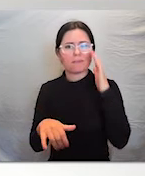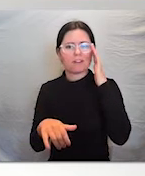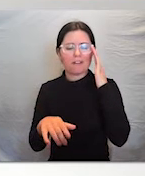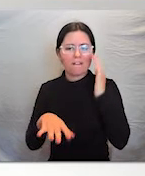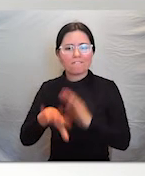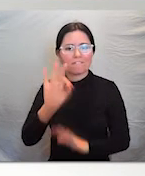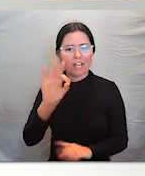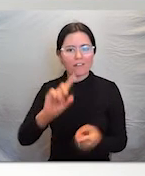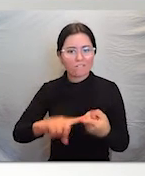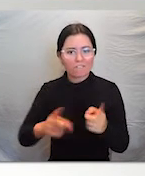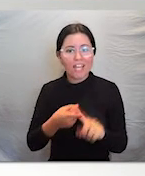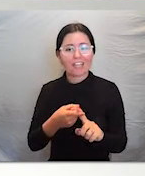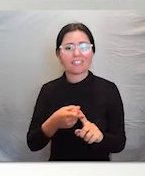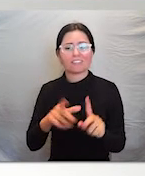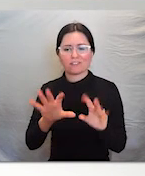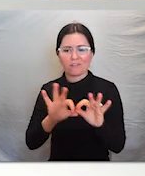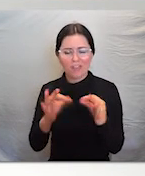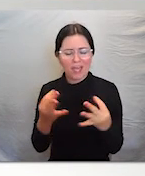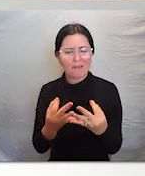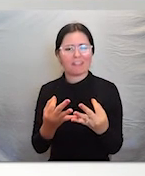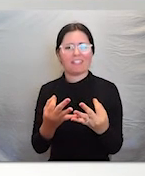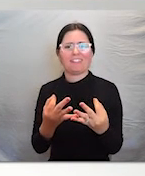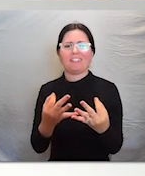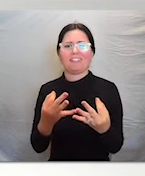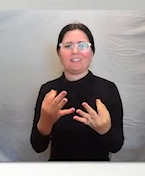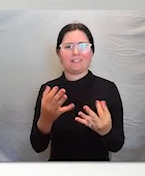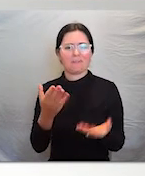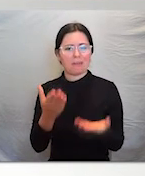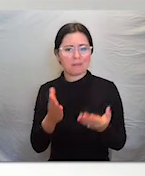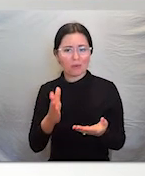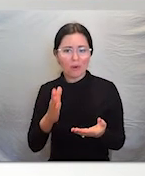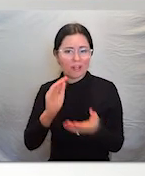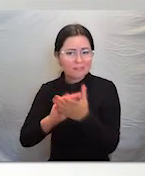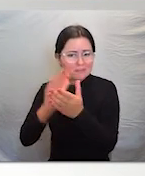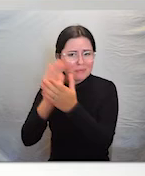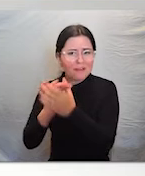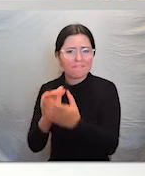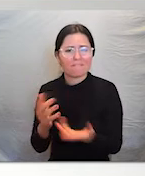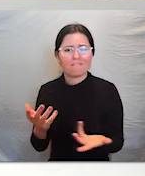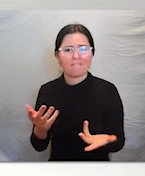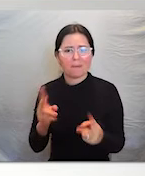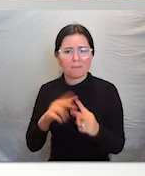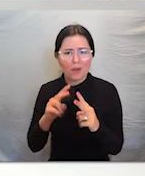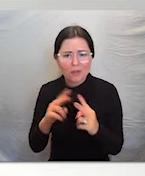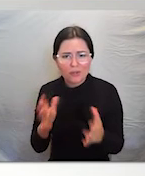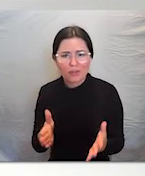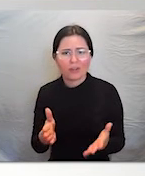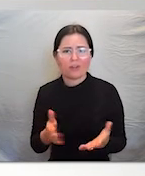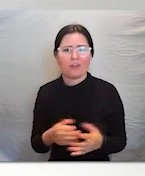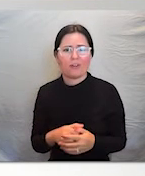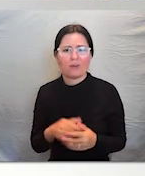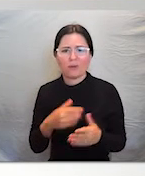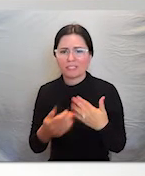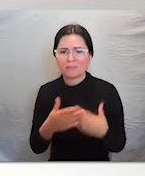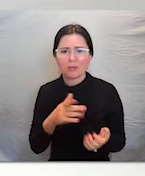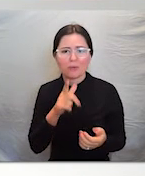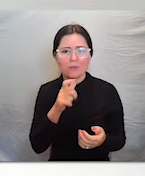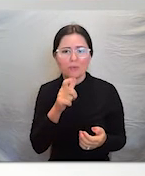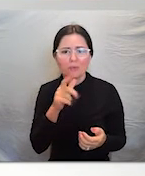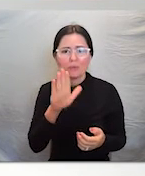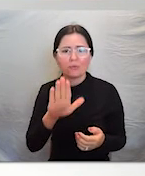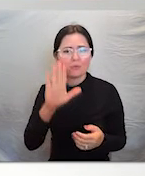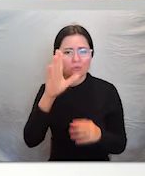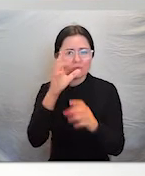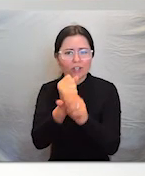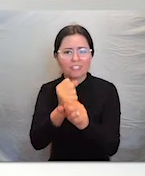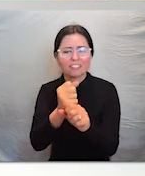trust. It could be family. It could be your significant other. It could be whoever you trust that's behind you, that believes in